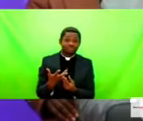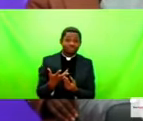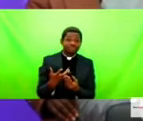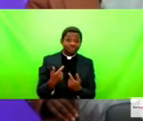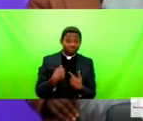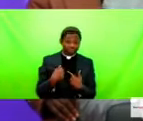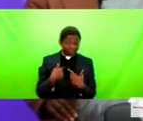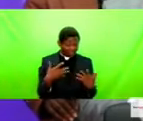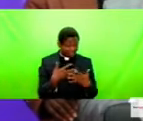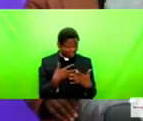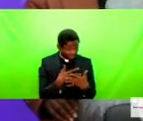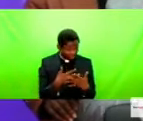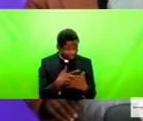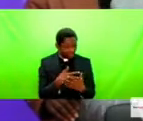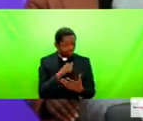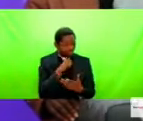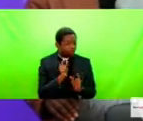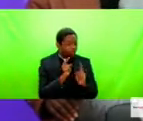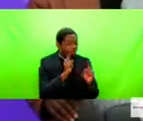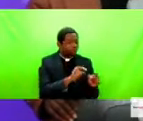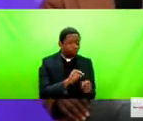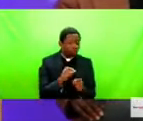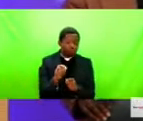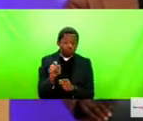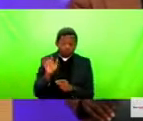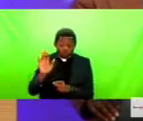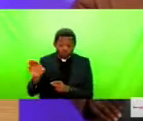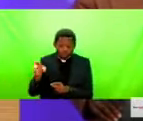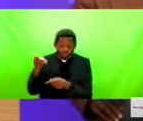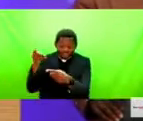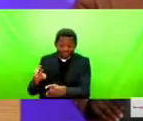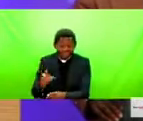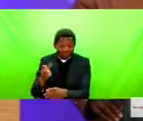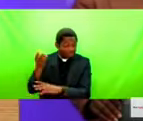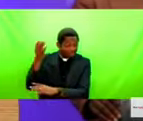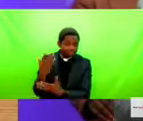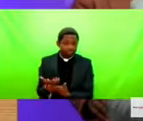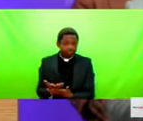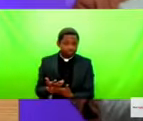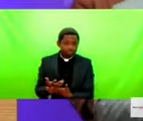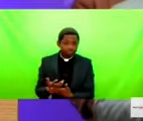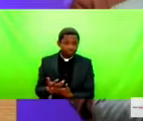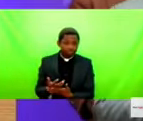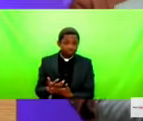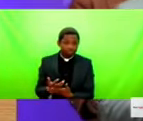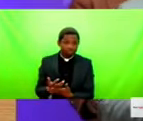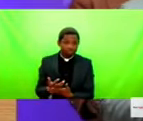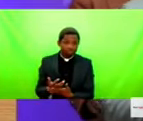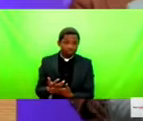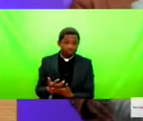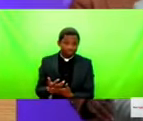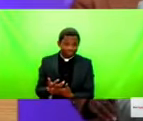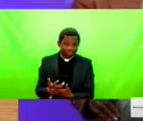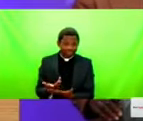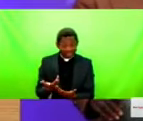a district that he has pastored before. But I prayed that God should not give me that grace, but God didn't answer my